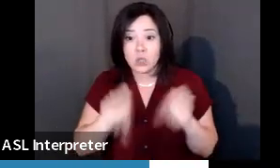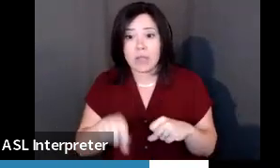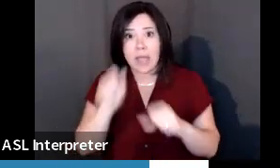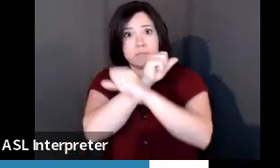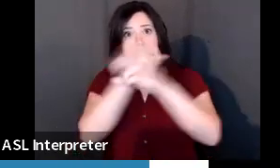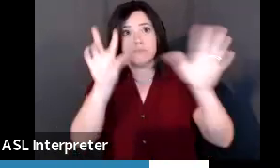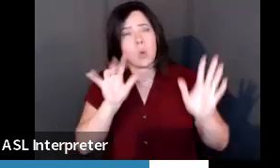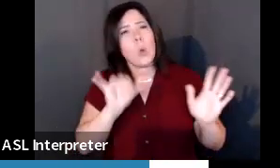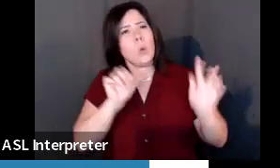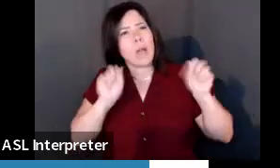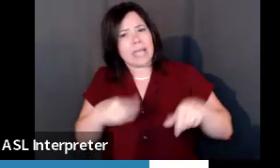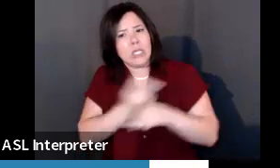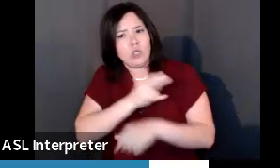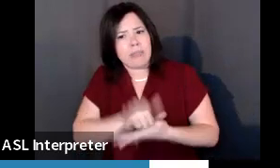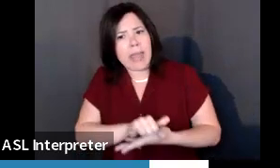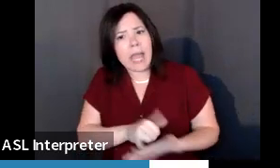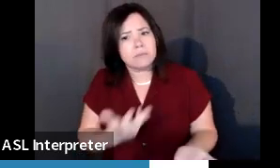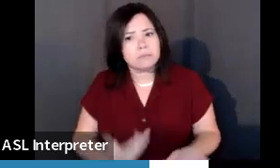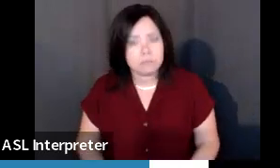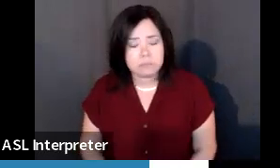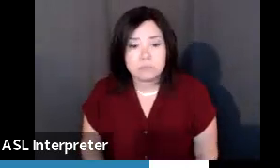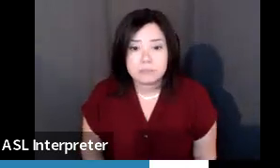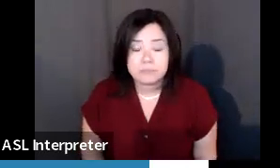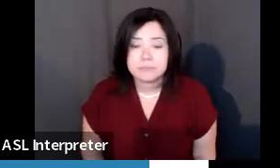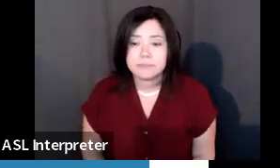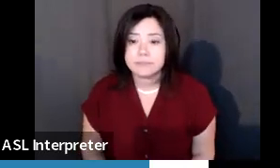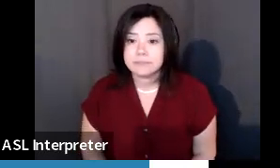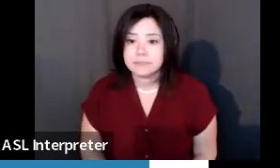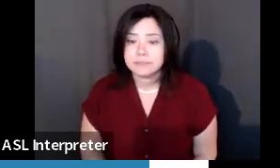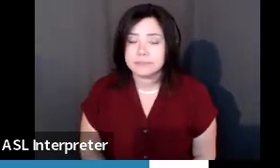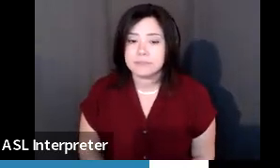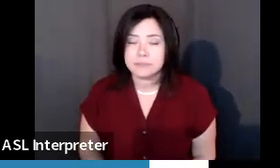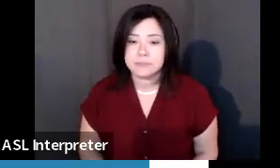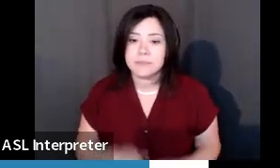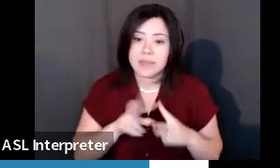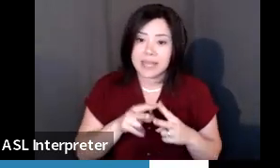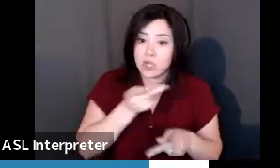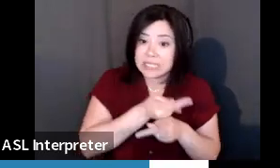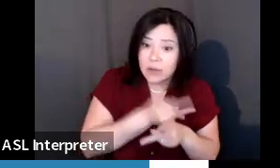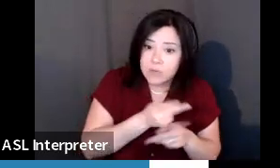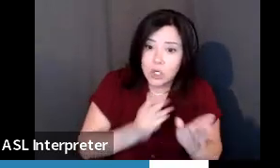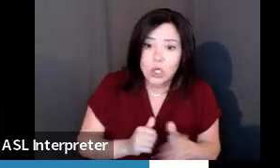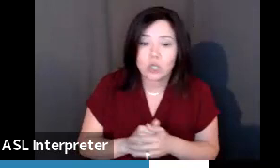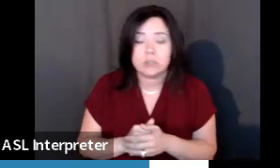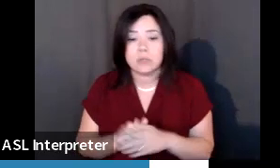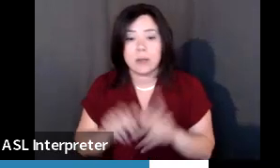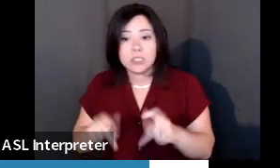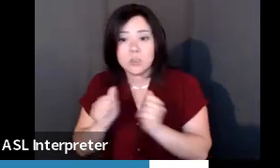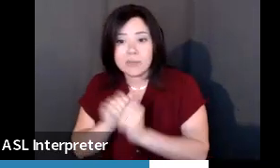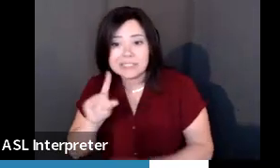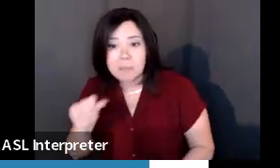yourself or someone you know using those pieces of AT, either as a caregiver, as a person with a